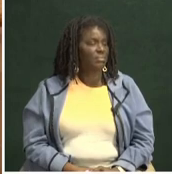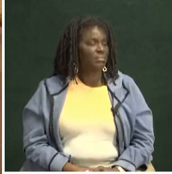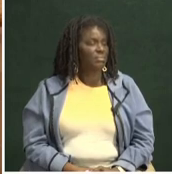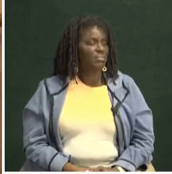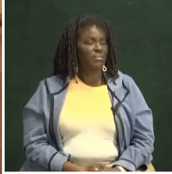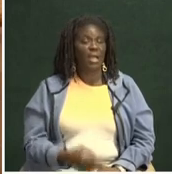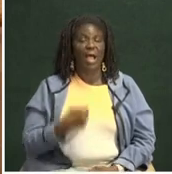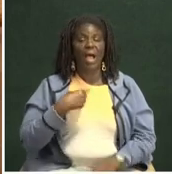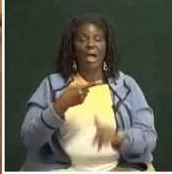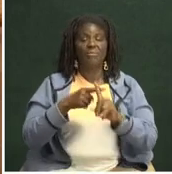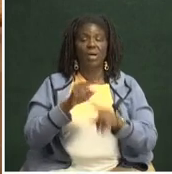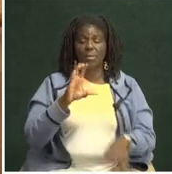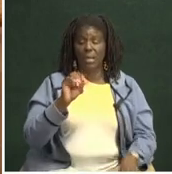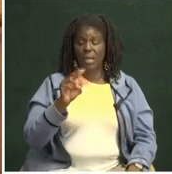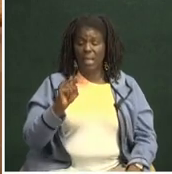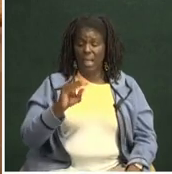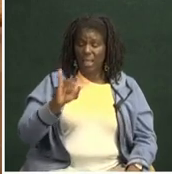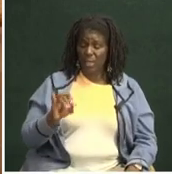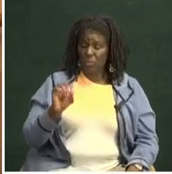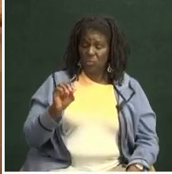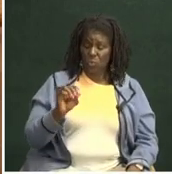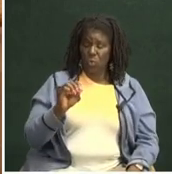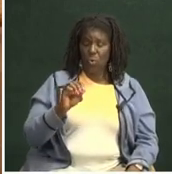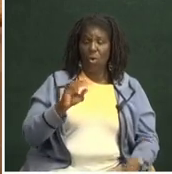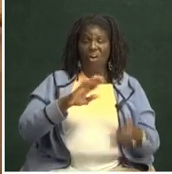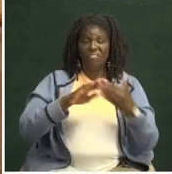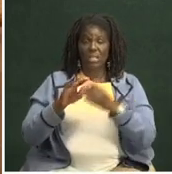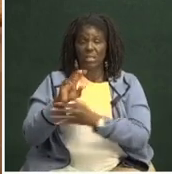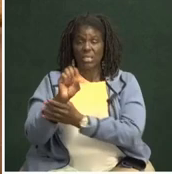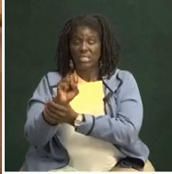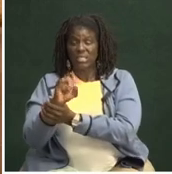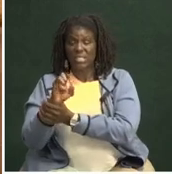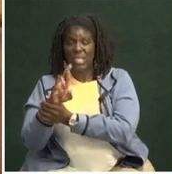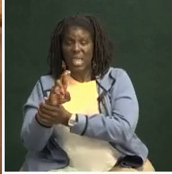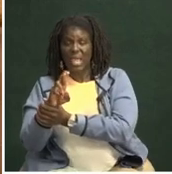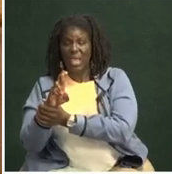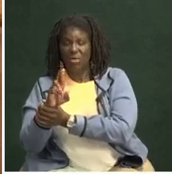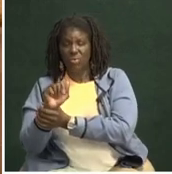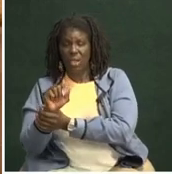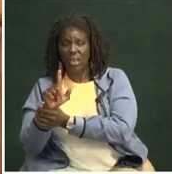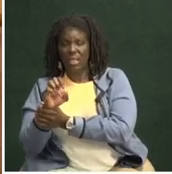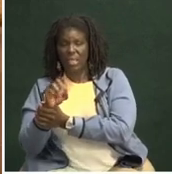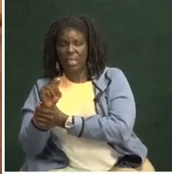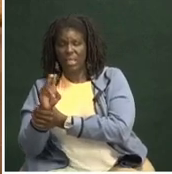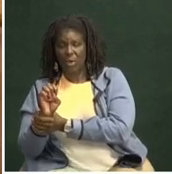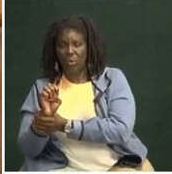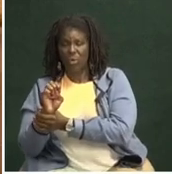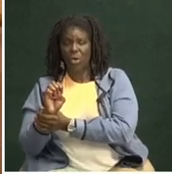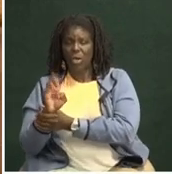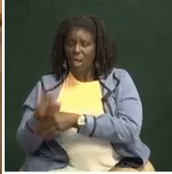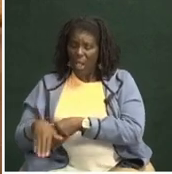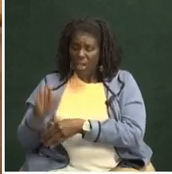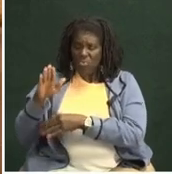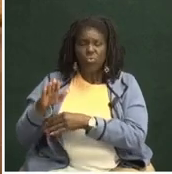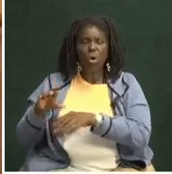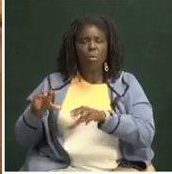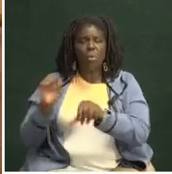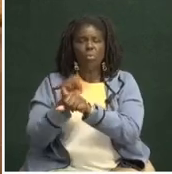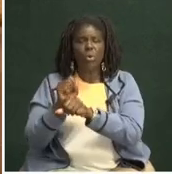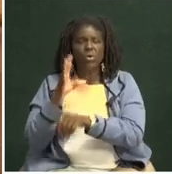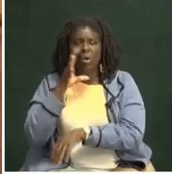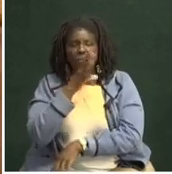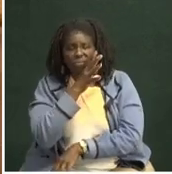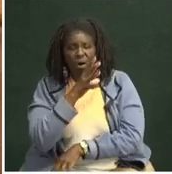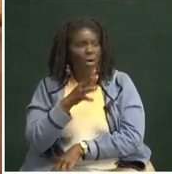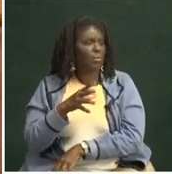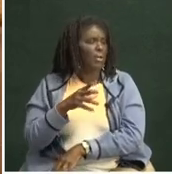I am from Konjo Village, Sierra Leone. While growing up there, I enjoyed cultivating our farm, keeping